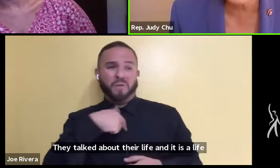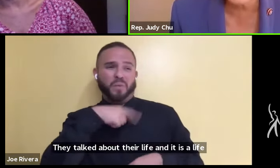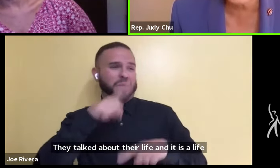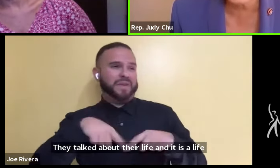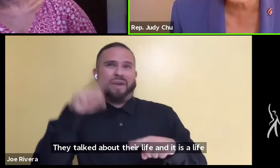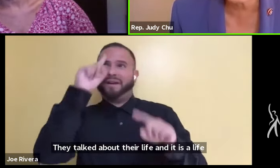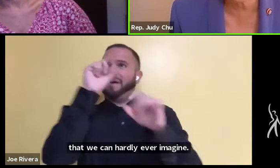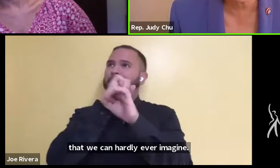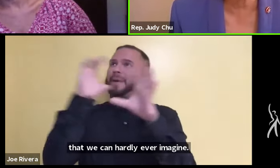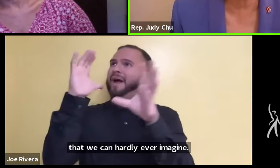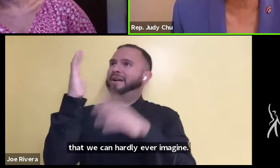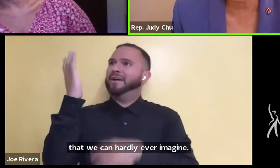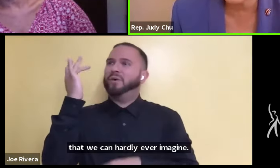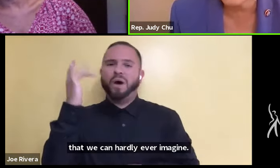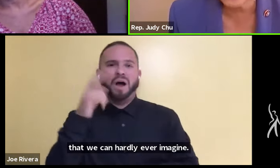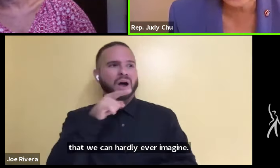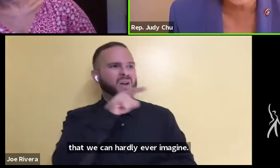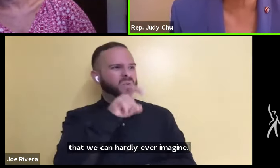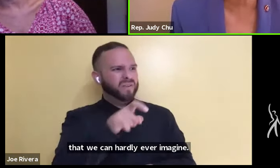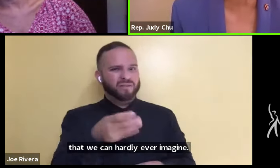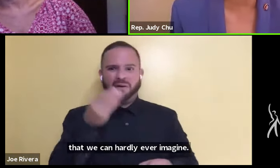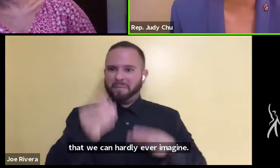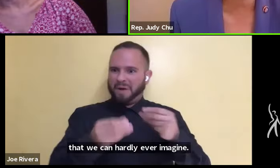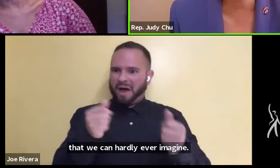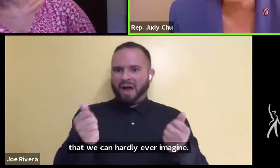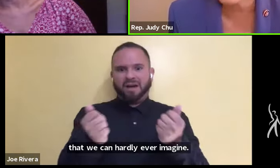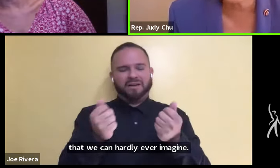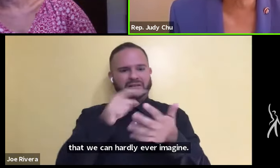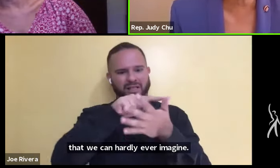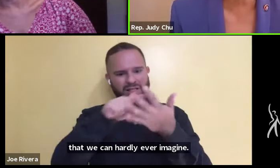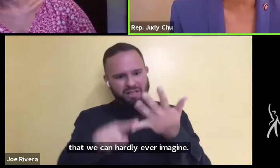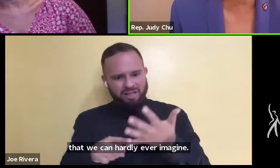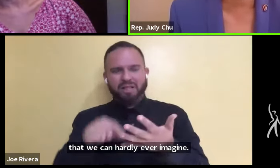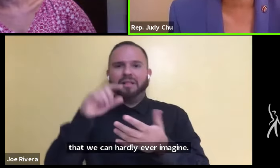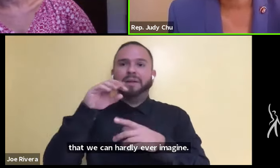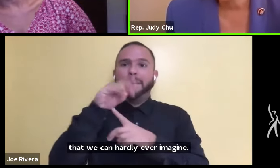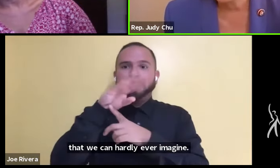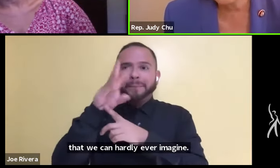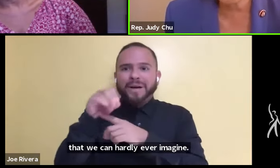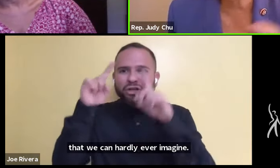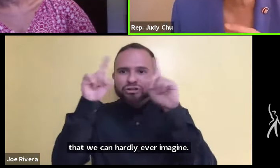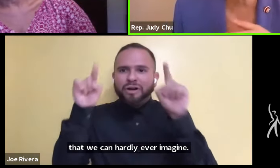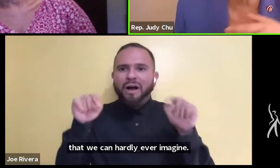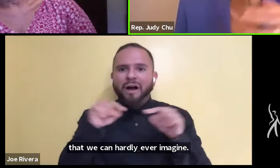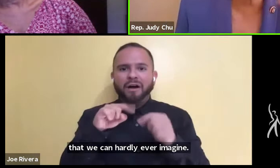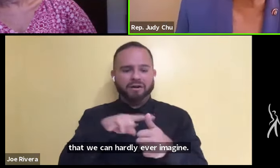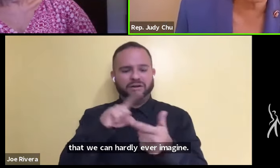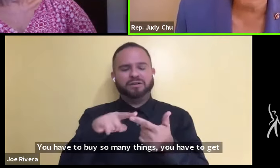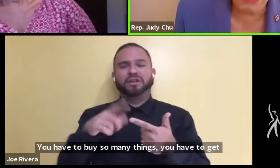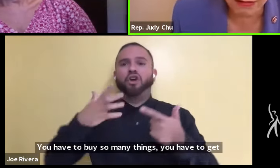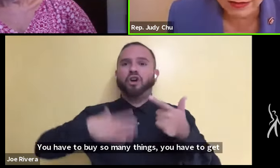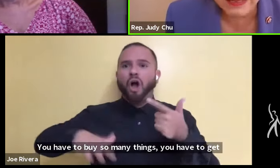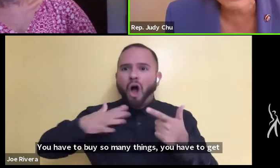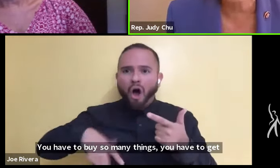so many things. You have to get the headshots, and you have to drive somewhere, and you have to buy costumes